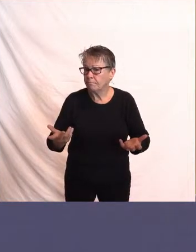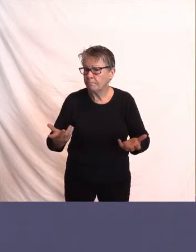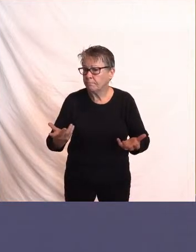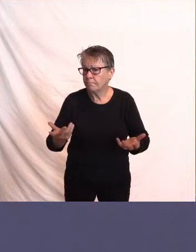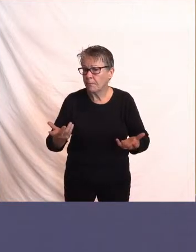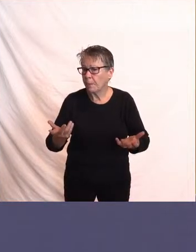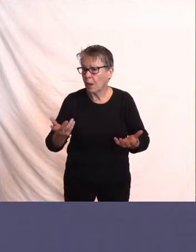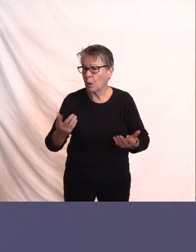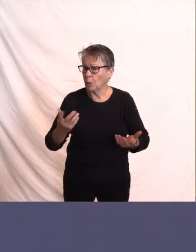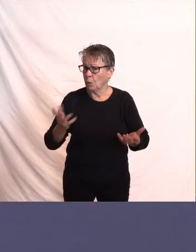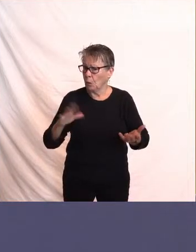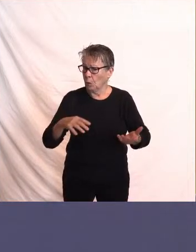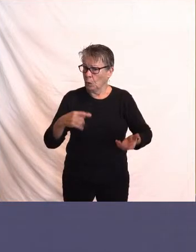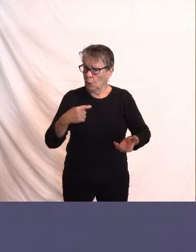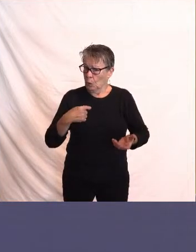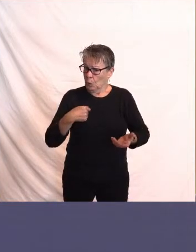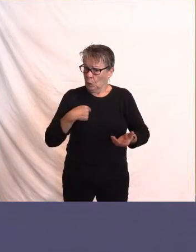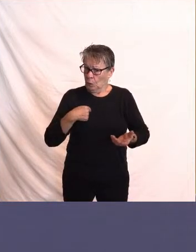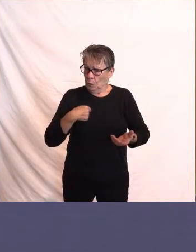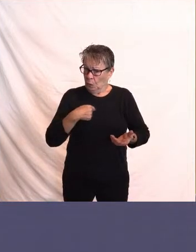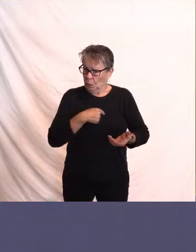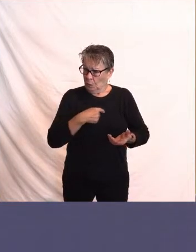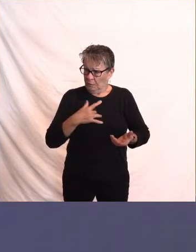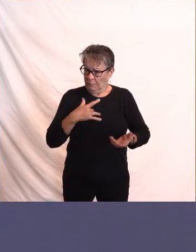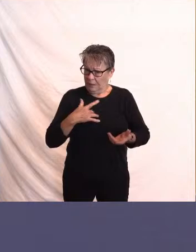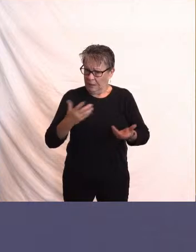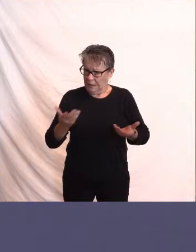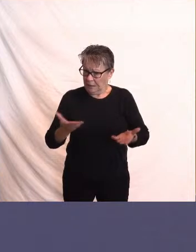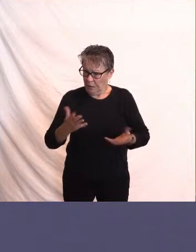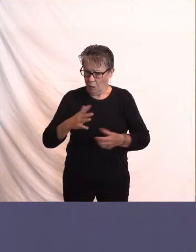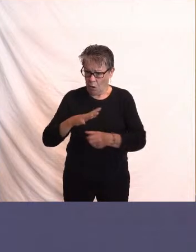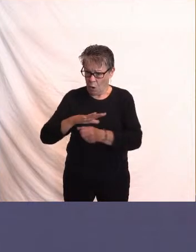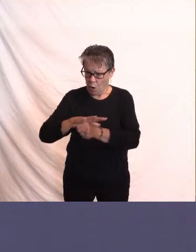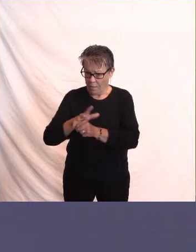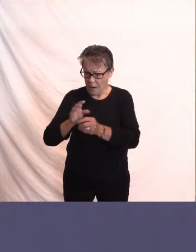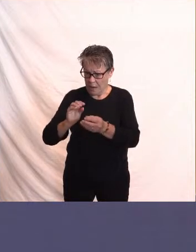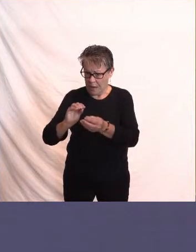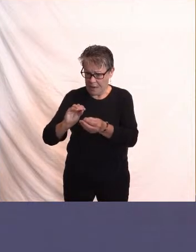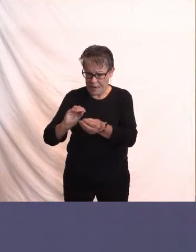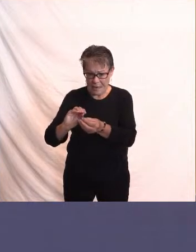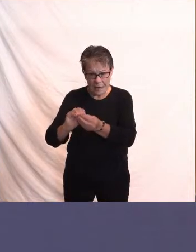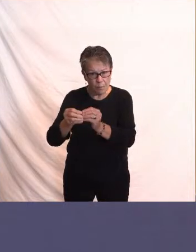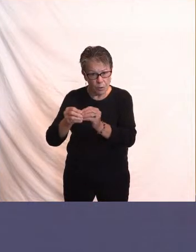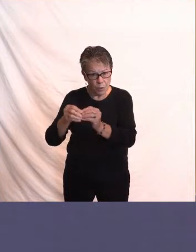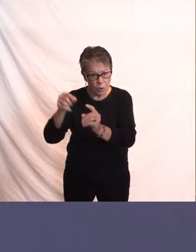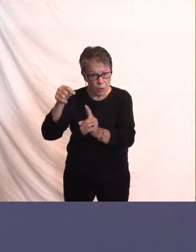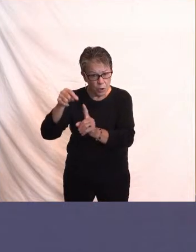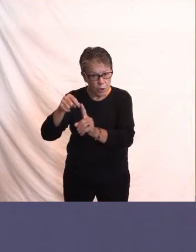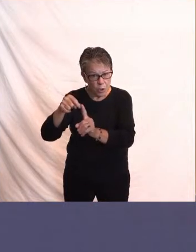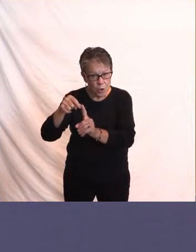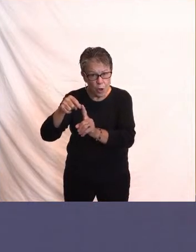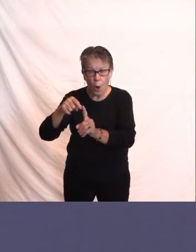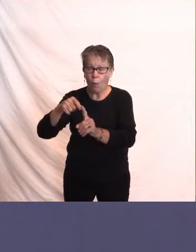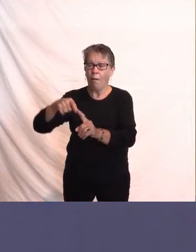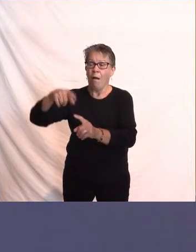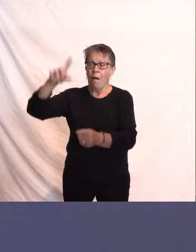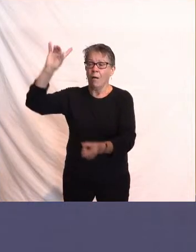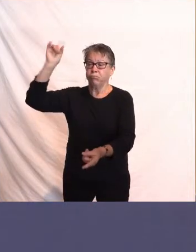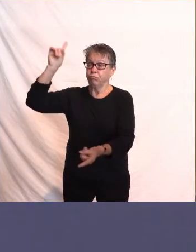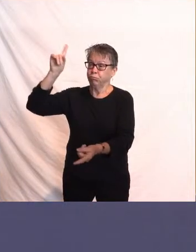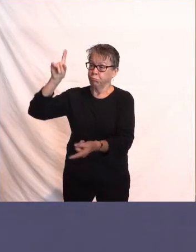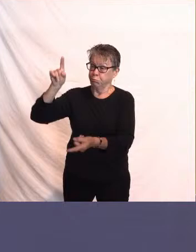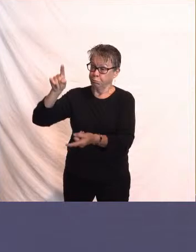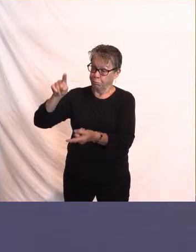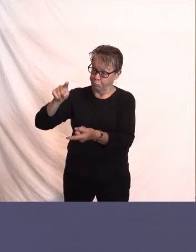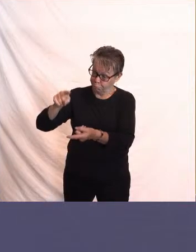never going to go to zero. So the virus, I think our operating assumption, folks, is it's going to be in our midst. Ed had